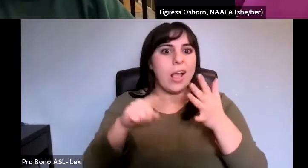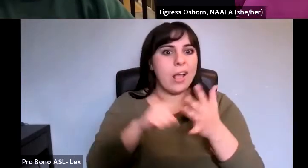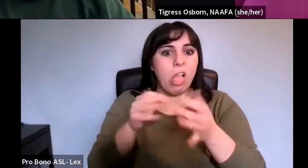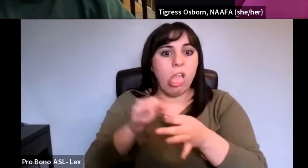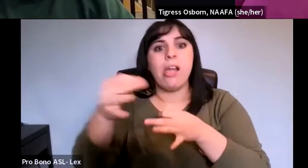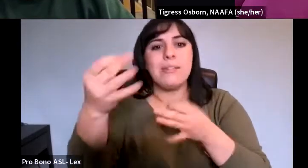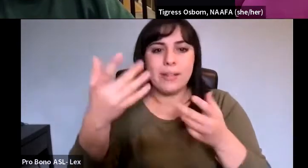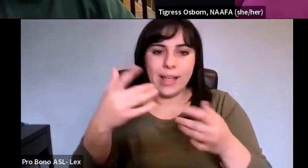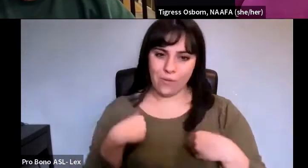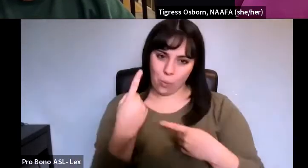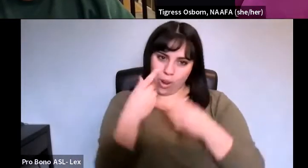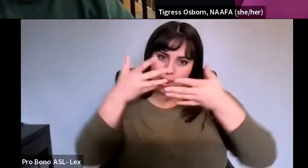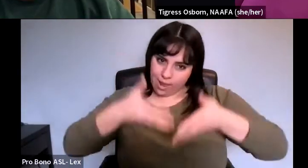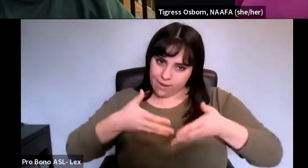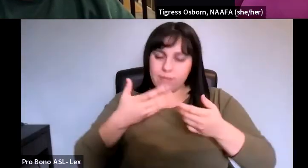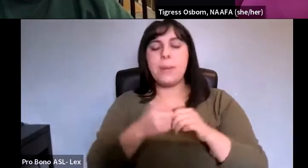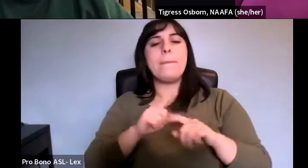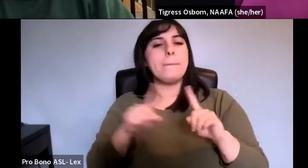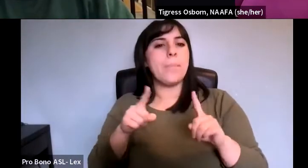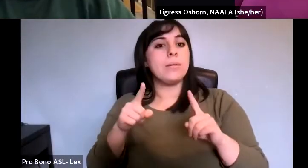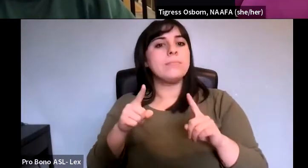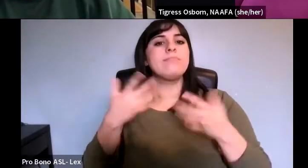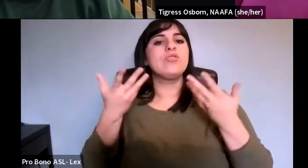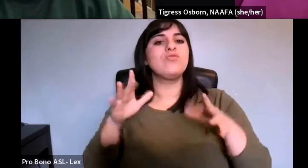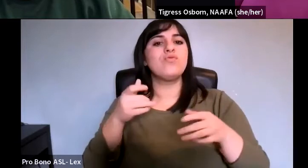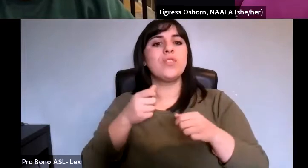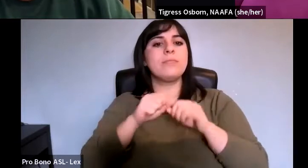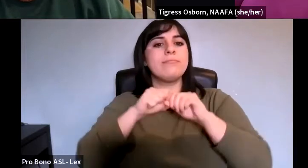date left, but I've just announced next year's tour. So